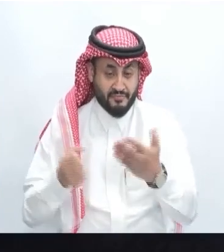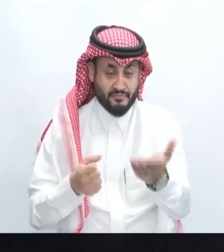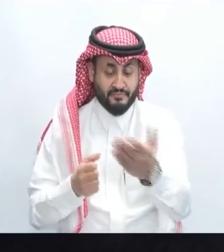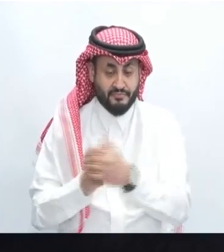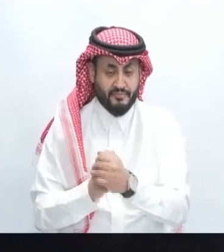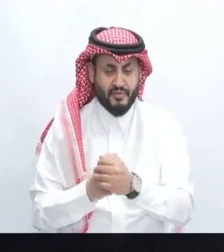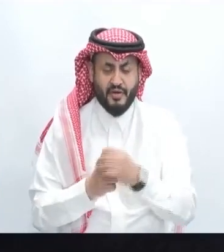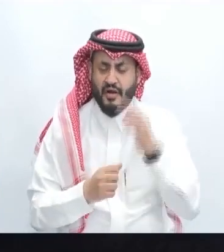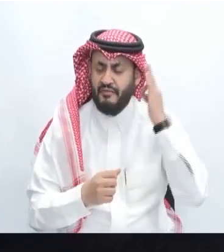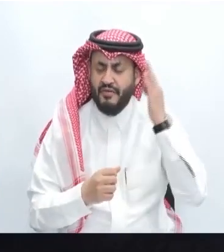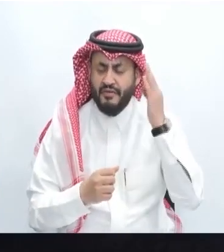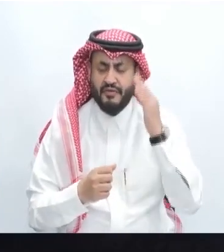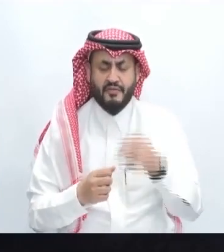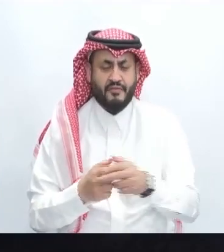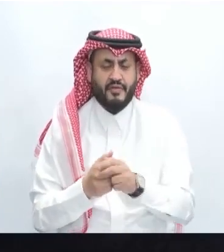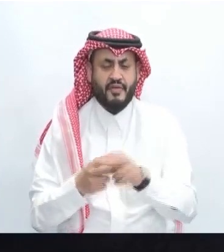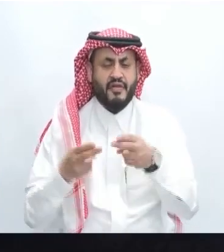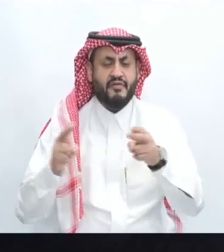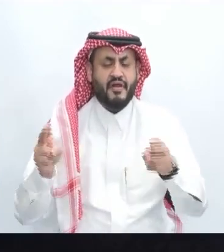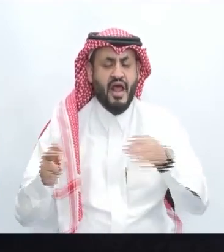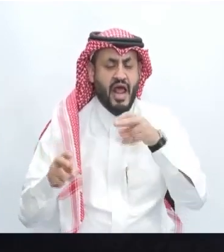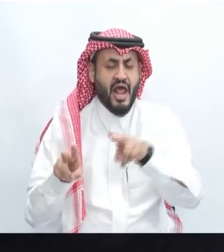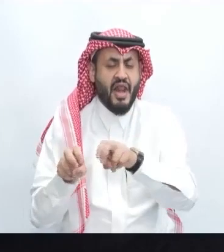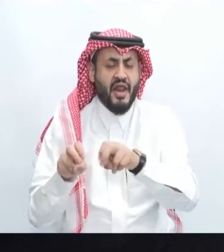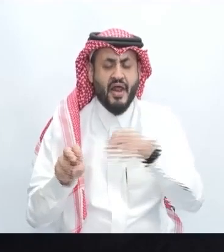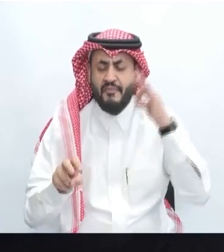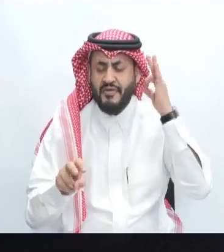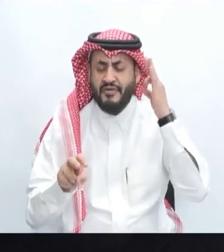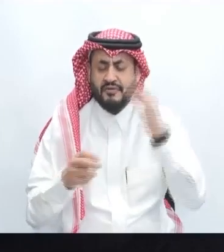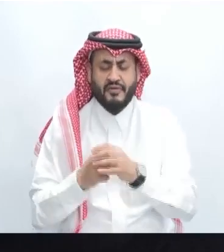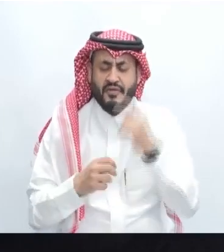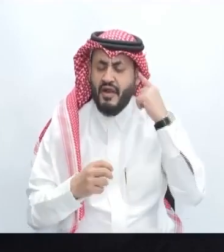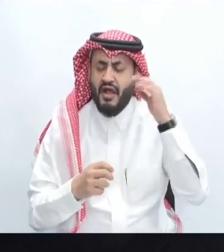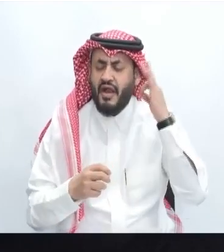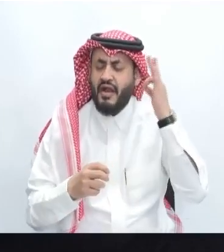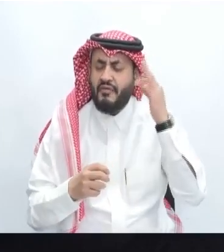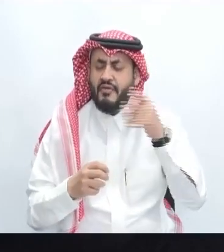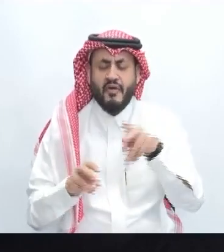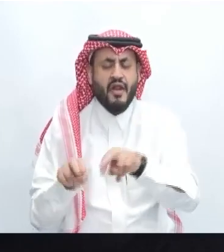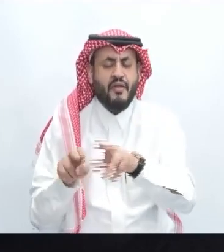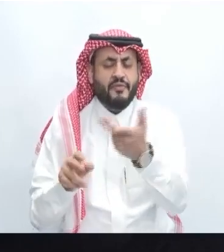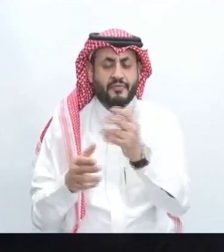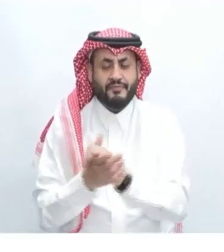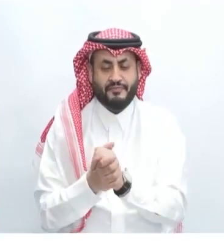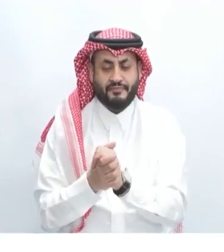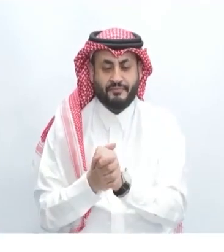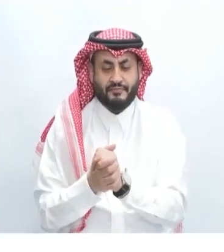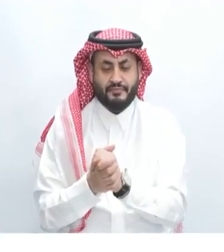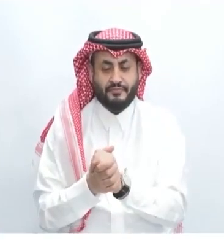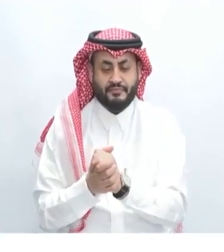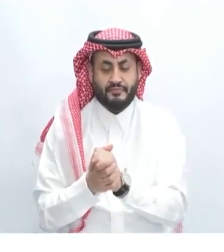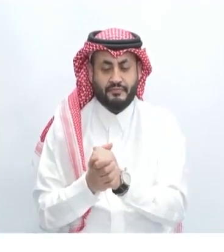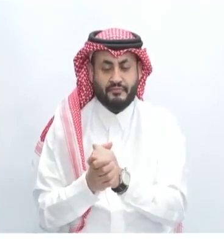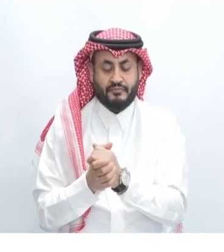to different animal sounds. And I ask you to guess what that animal is. So we did